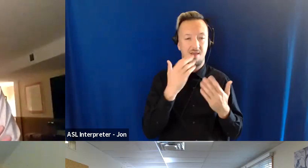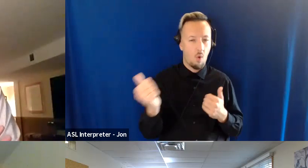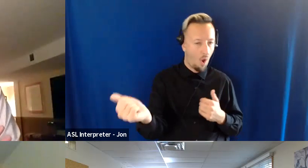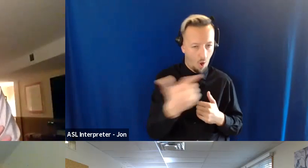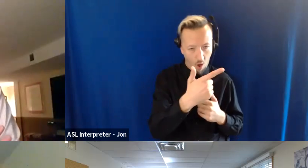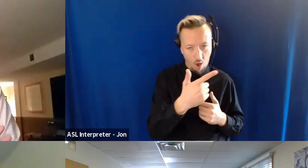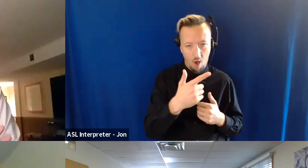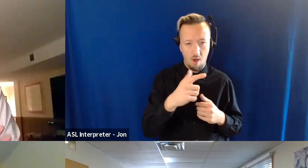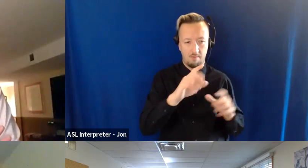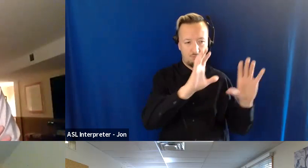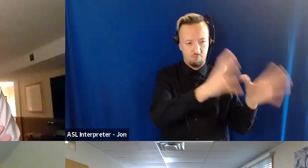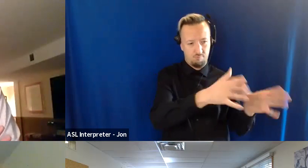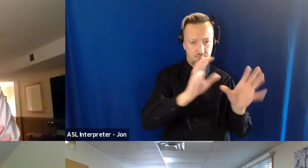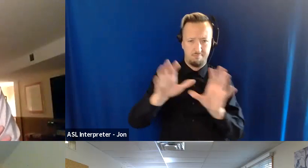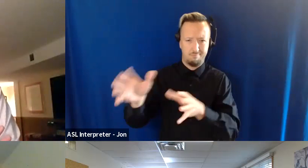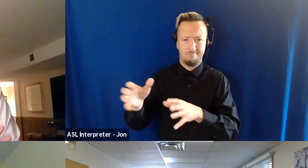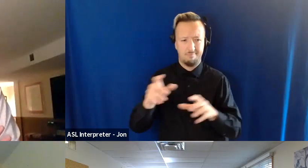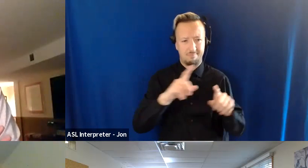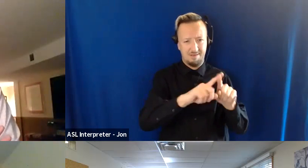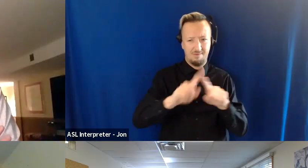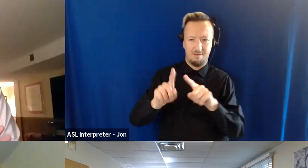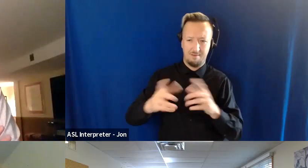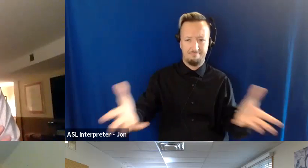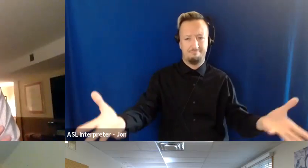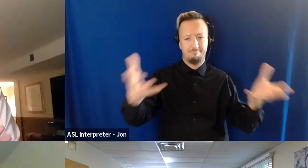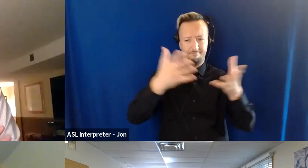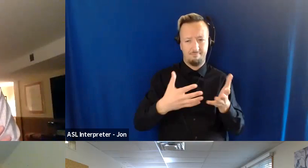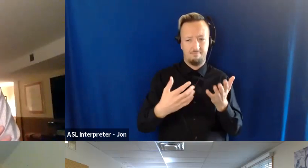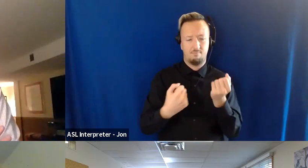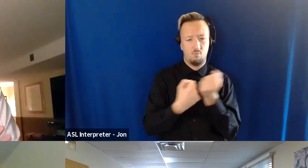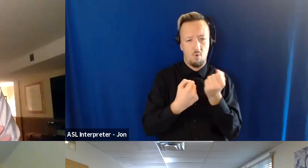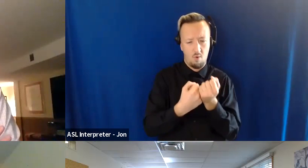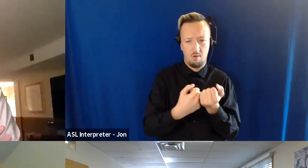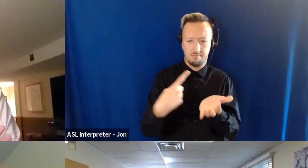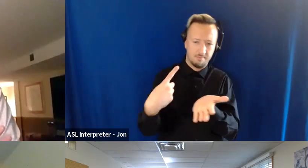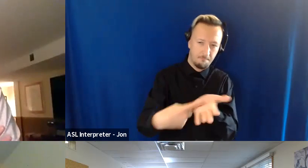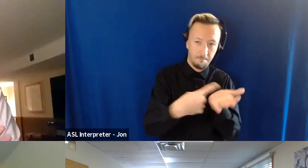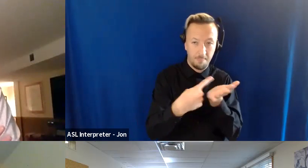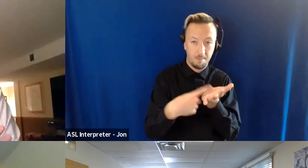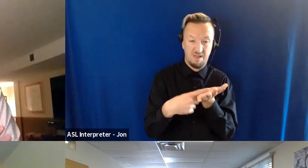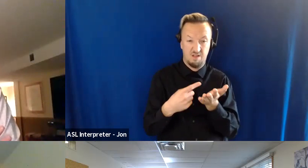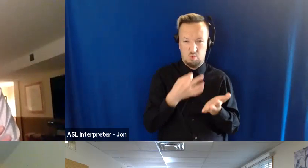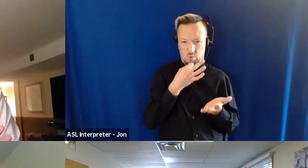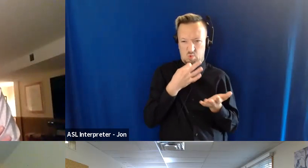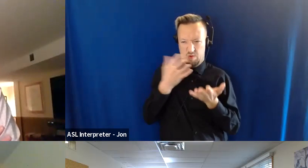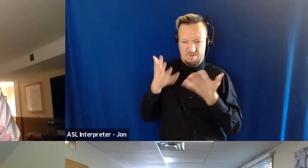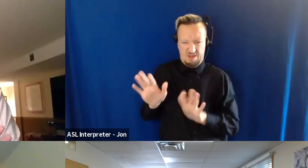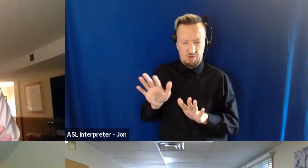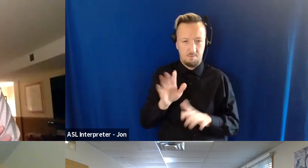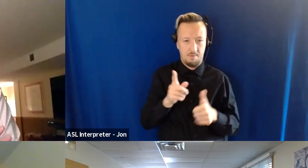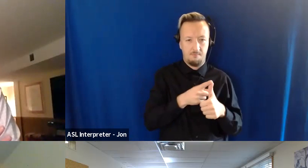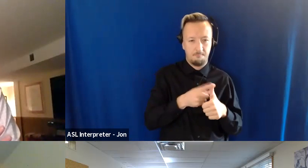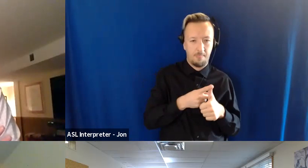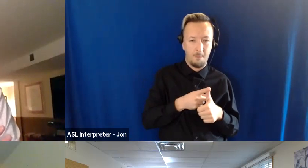the generations in front of you for coming together and having this discussion. And before we conclude, I wanted to